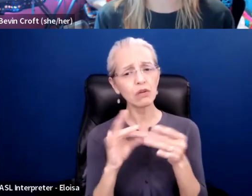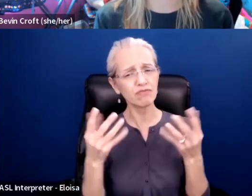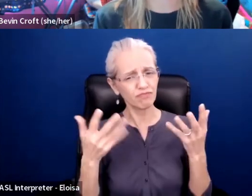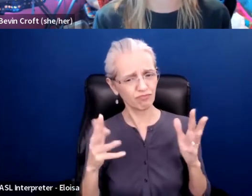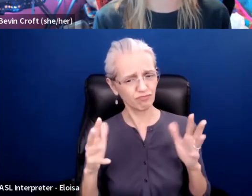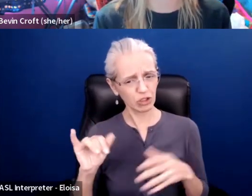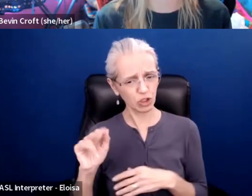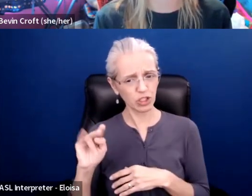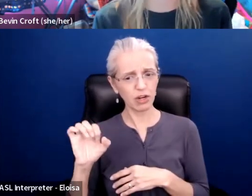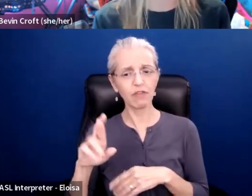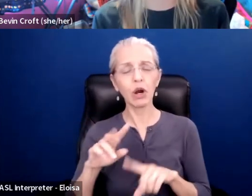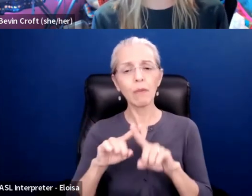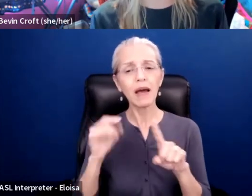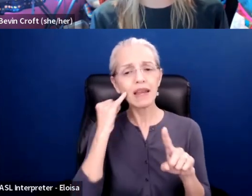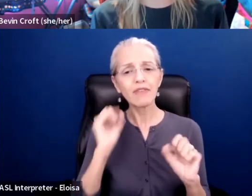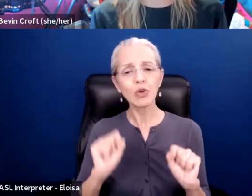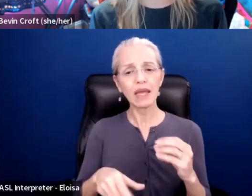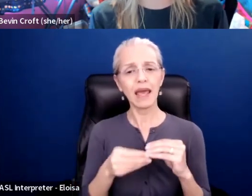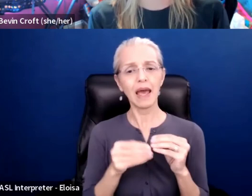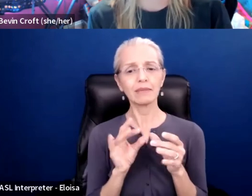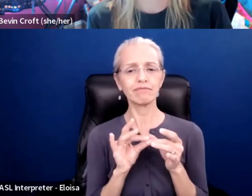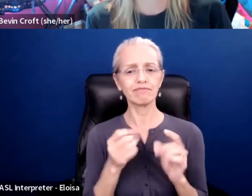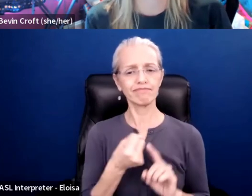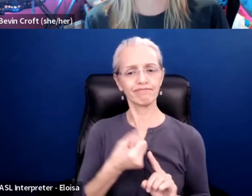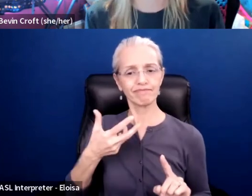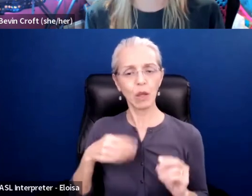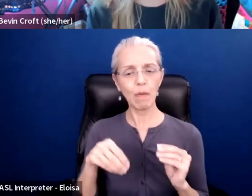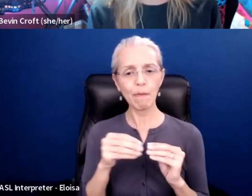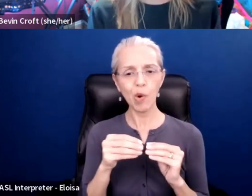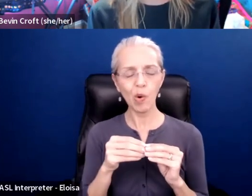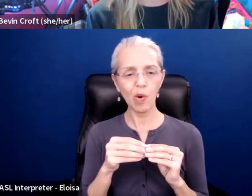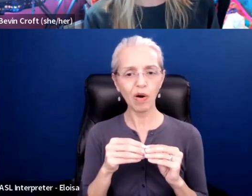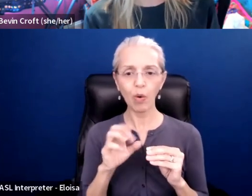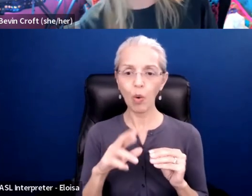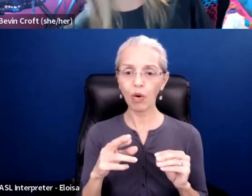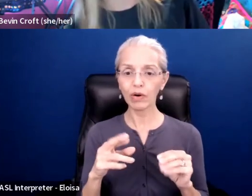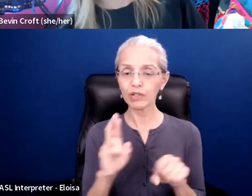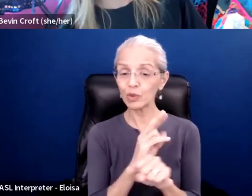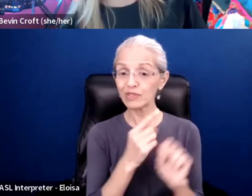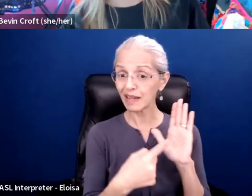wonder if you could just say maybe just a bit more, and if you have like an example